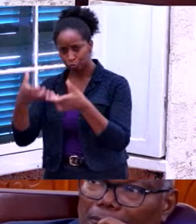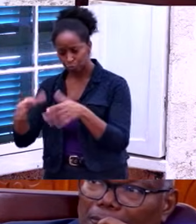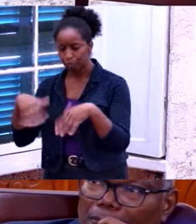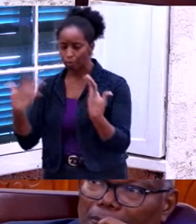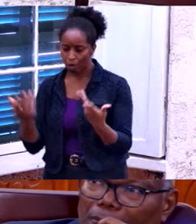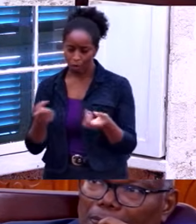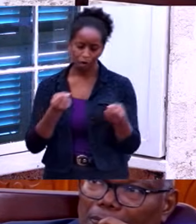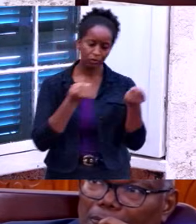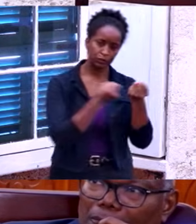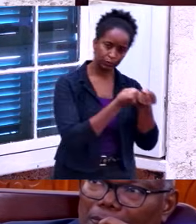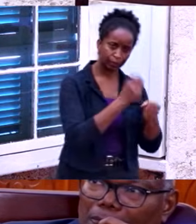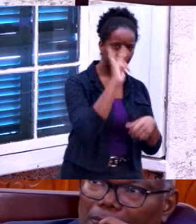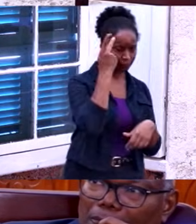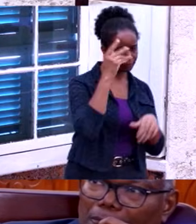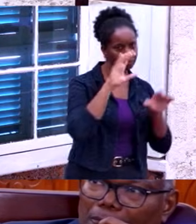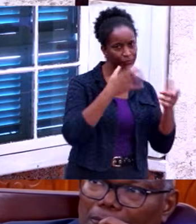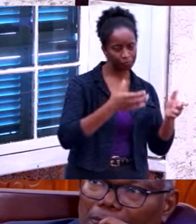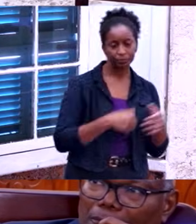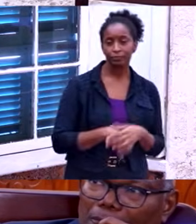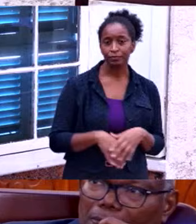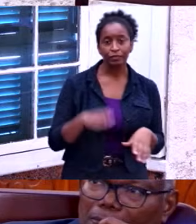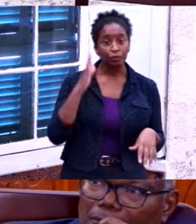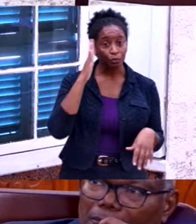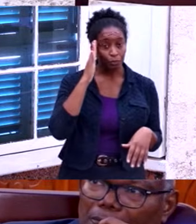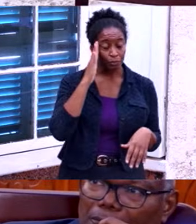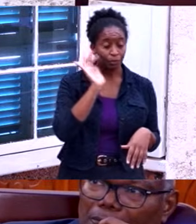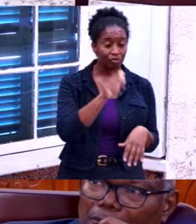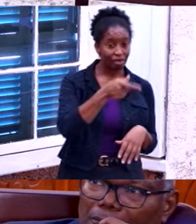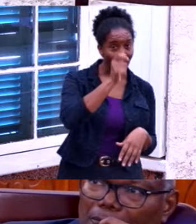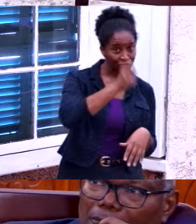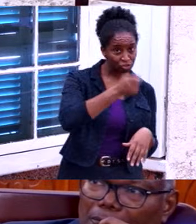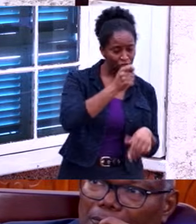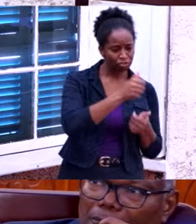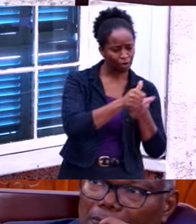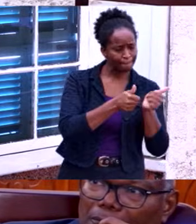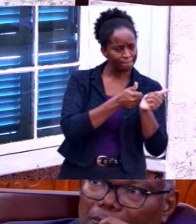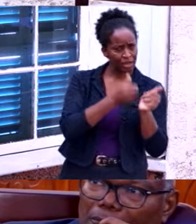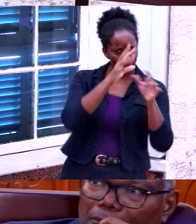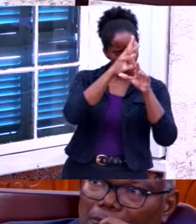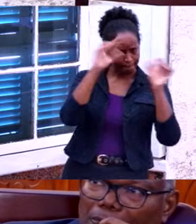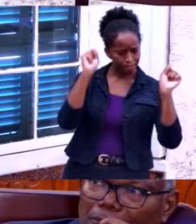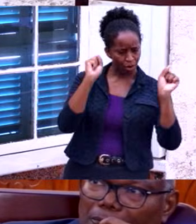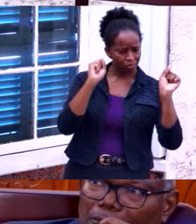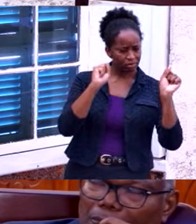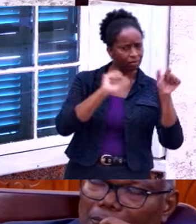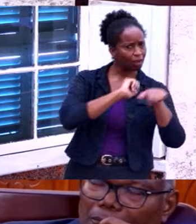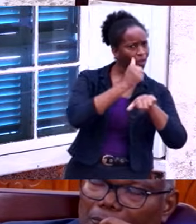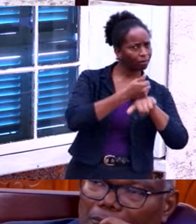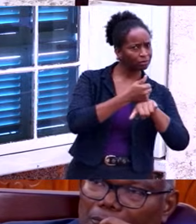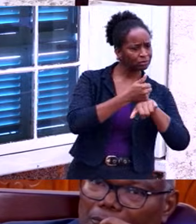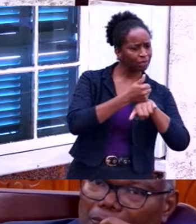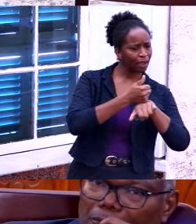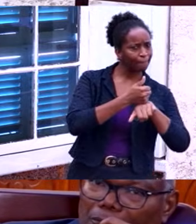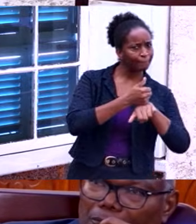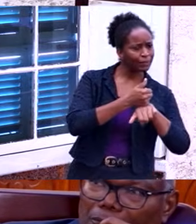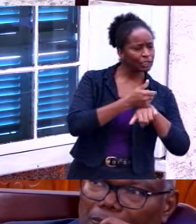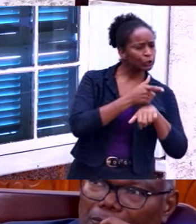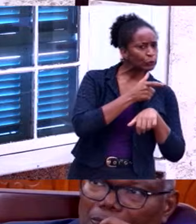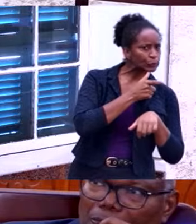appointed, predict the outcome of decisions and how rights